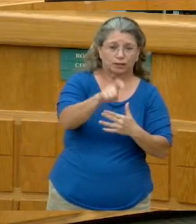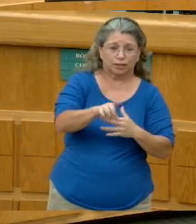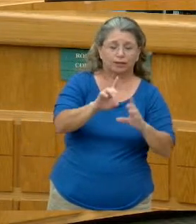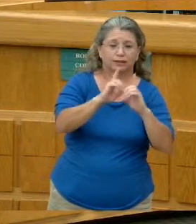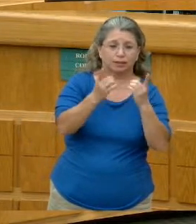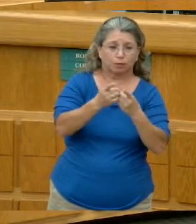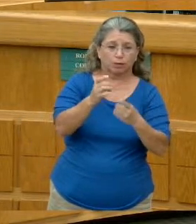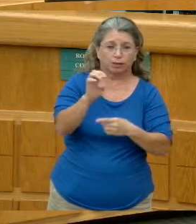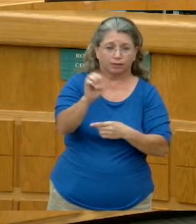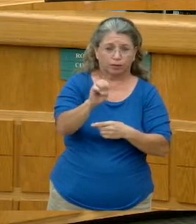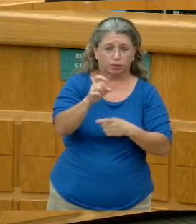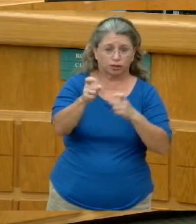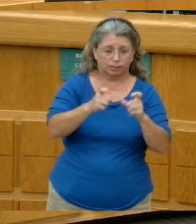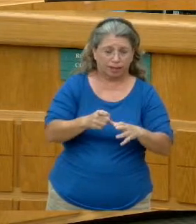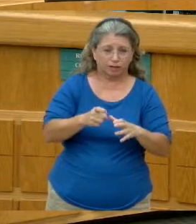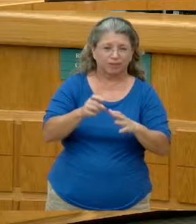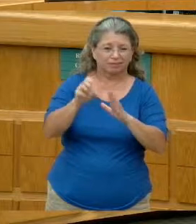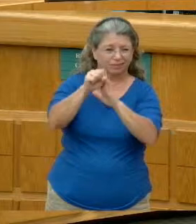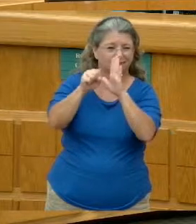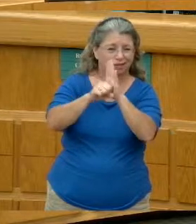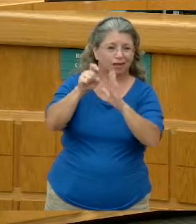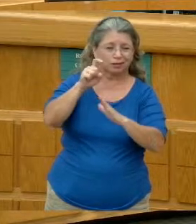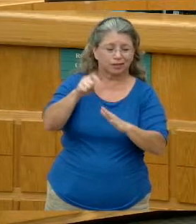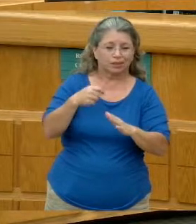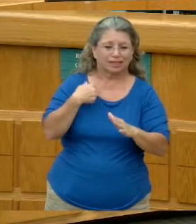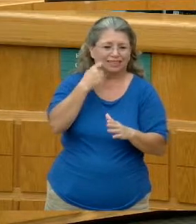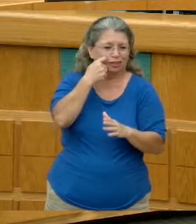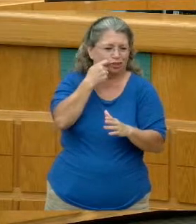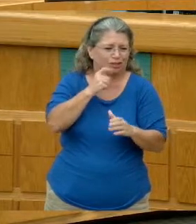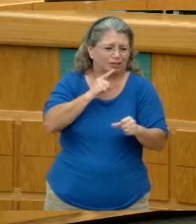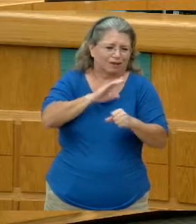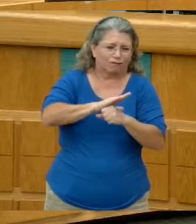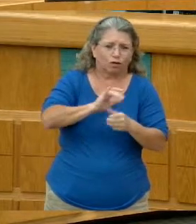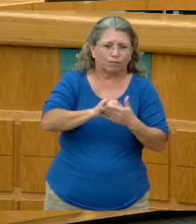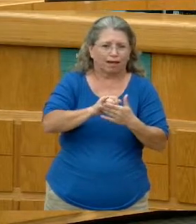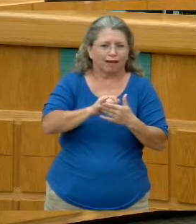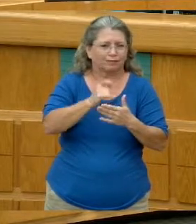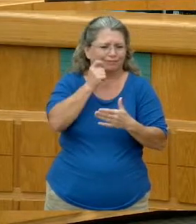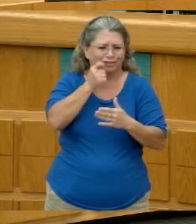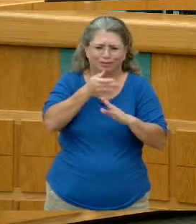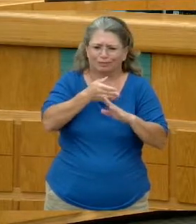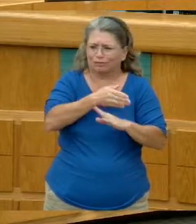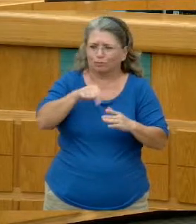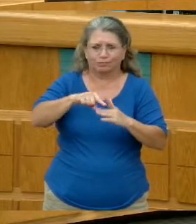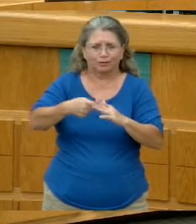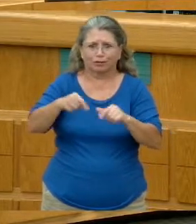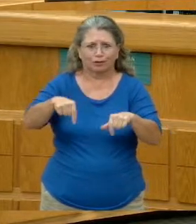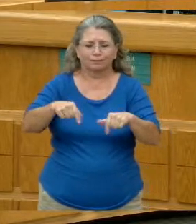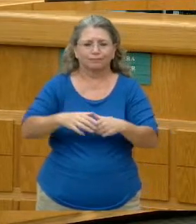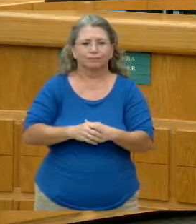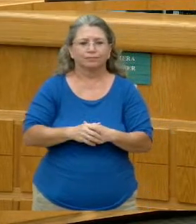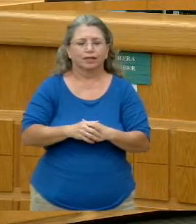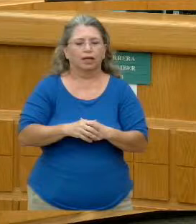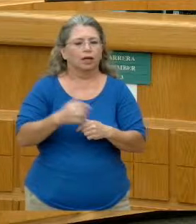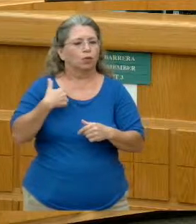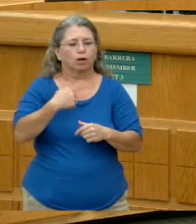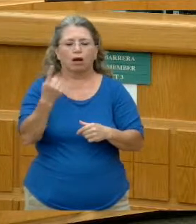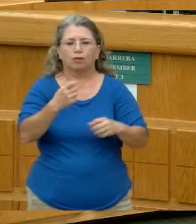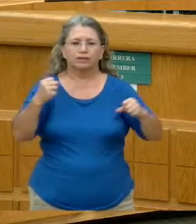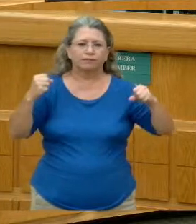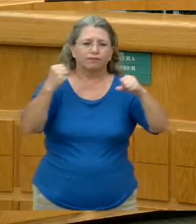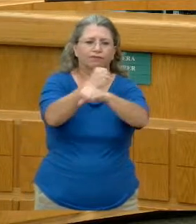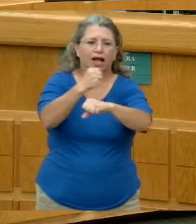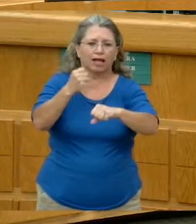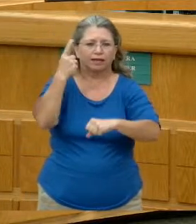Department of Emergency Management. And we were able to confirm that just a moment ago. So As always, we're fighting for you, for this